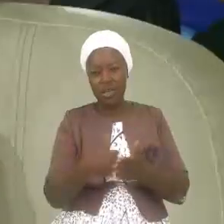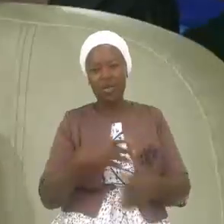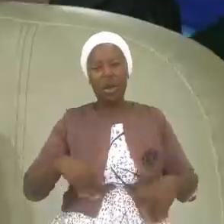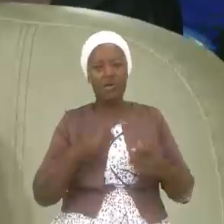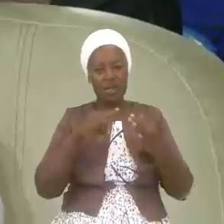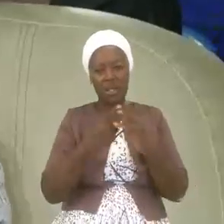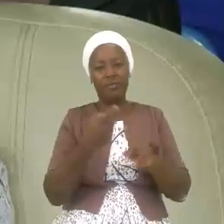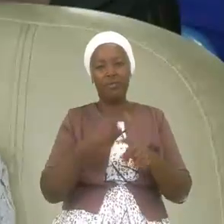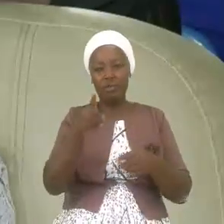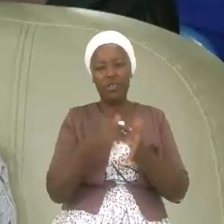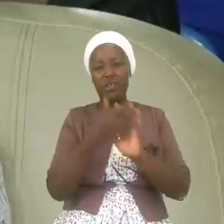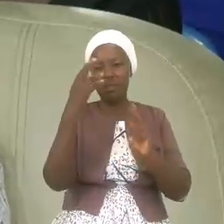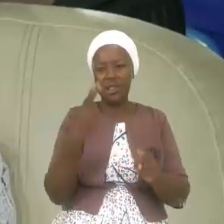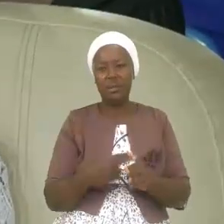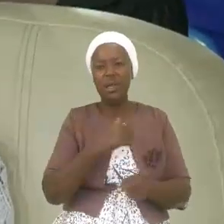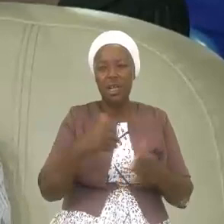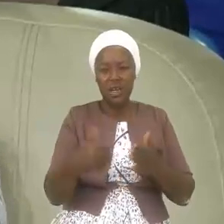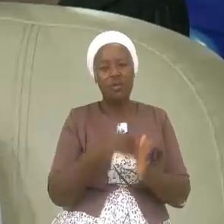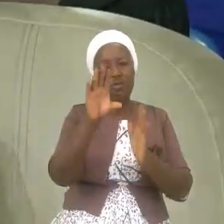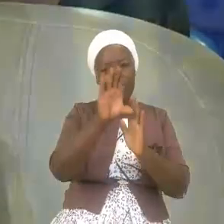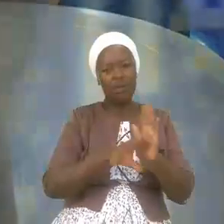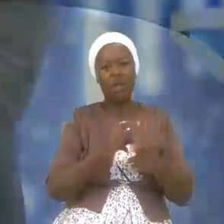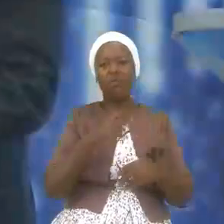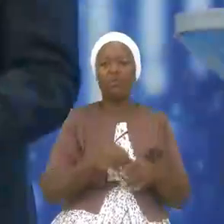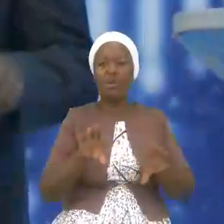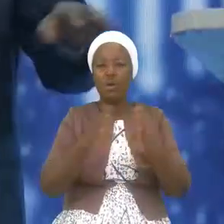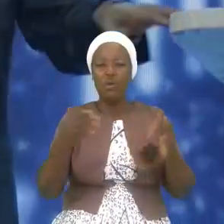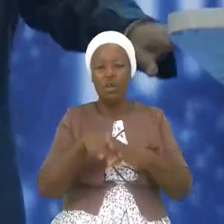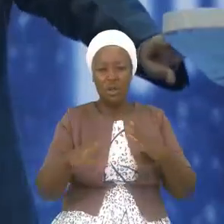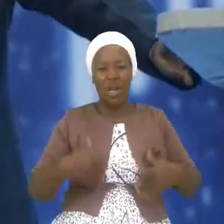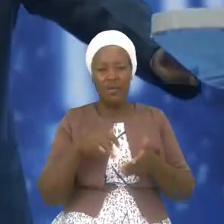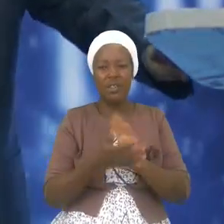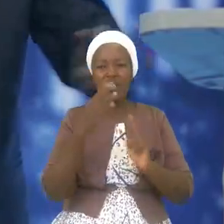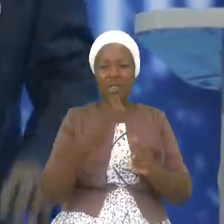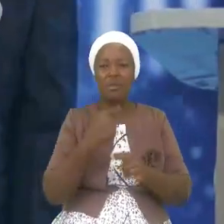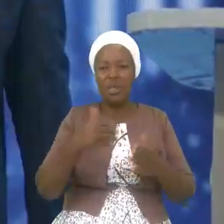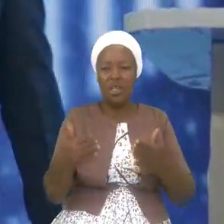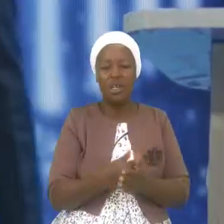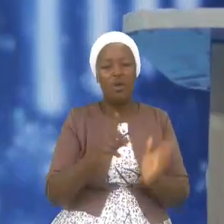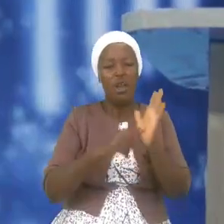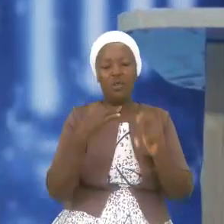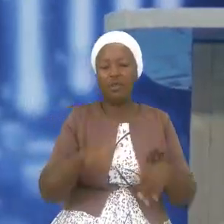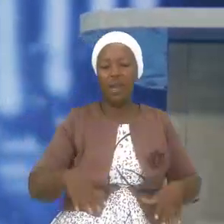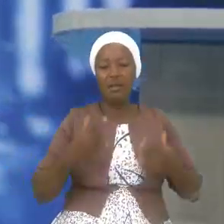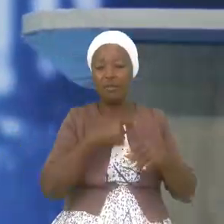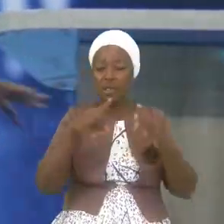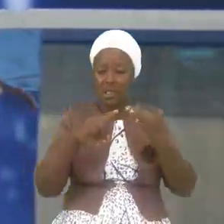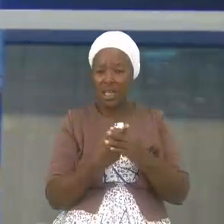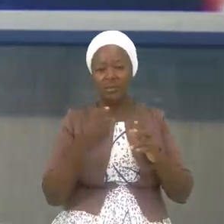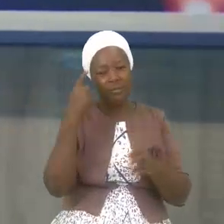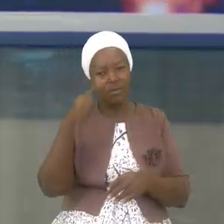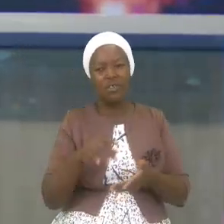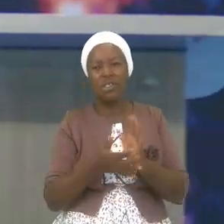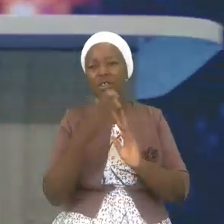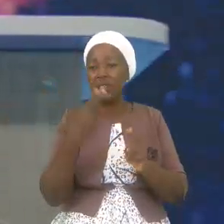you. A new lease of life will begin for you. It will forgive the past and it will set